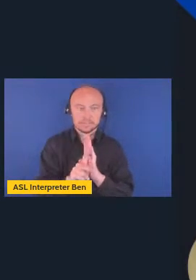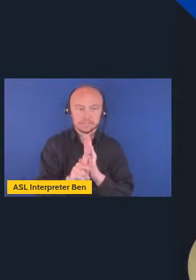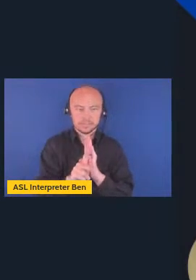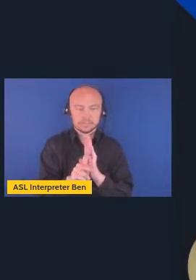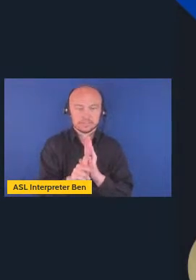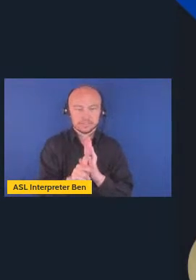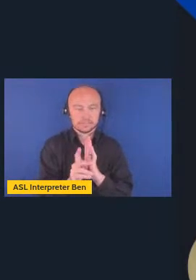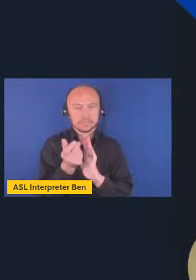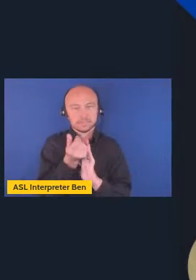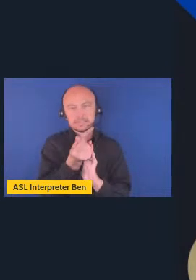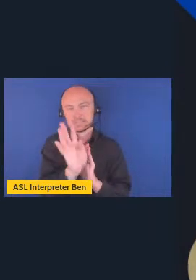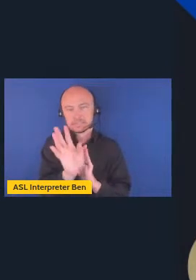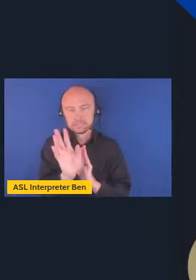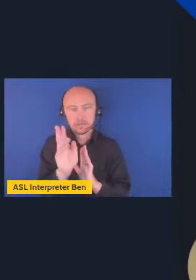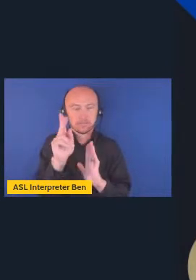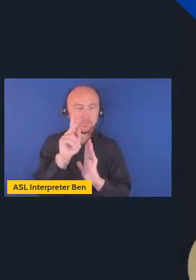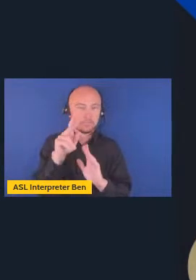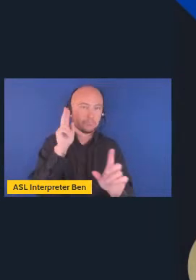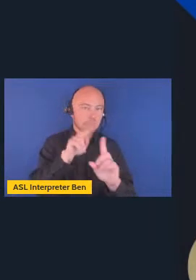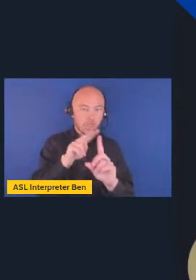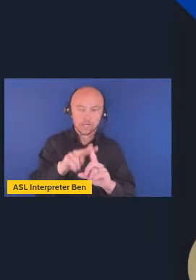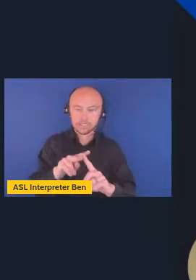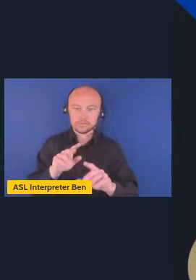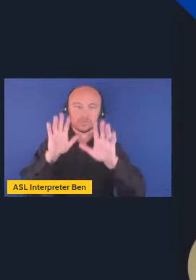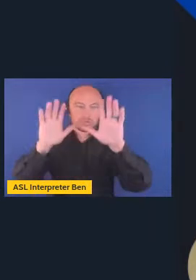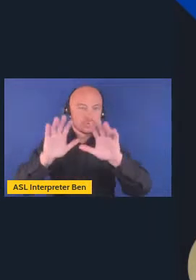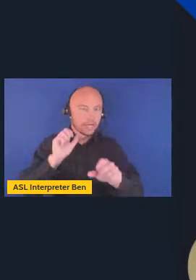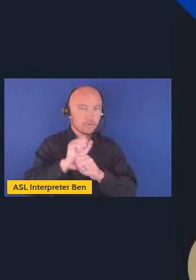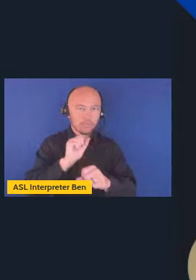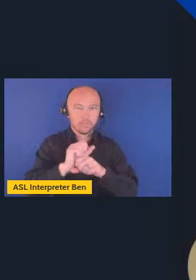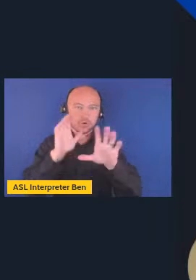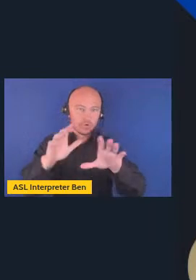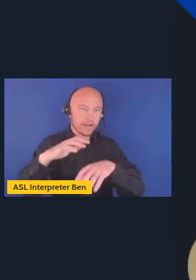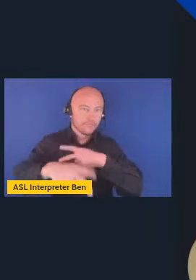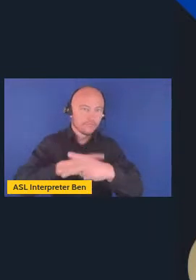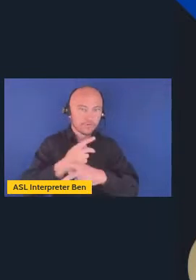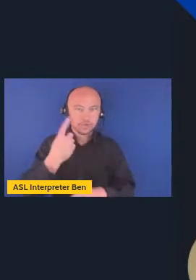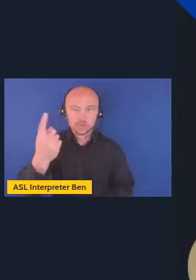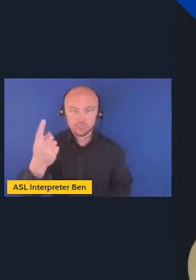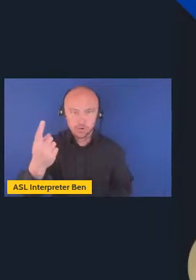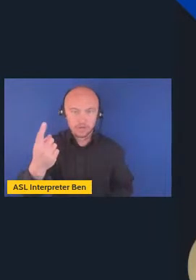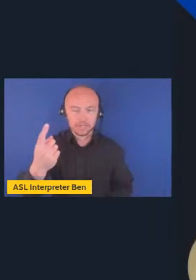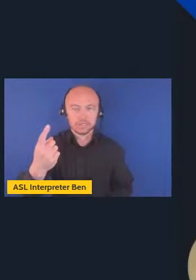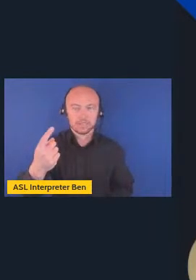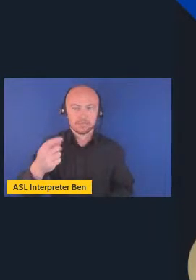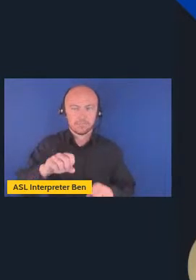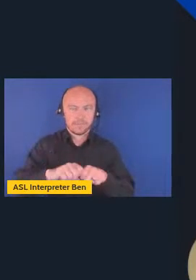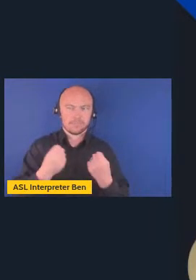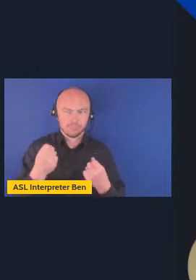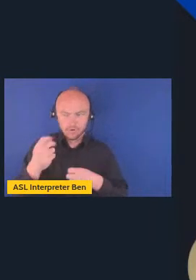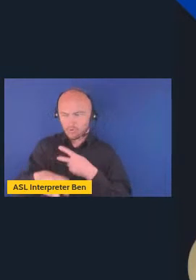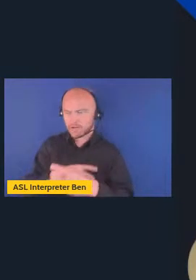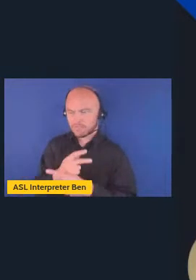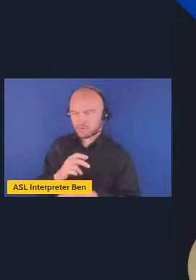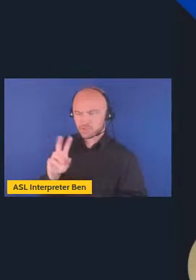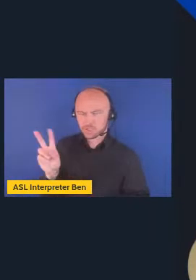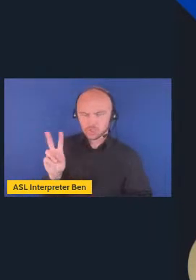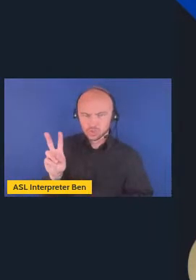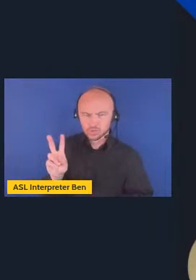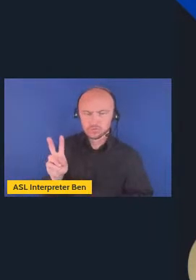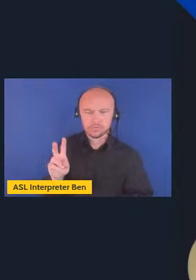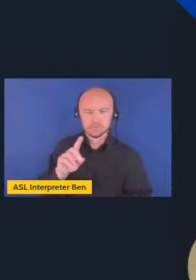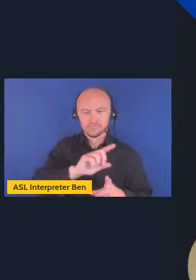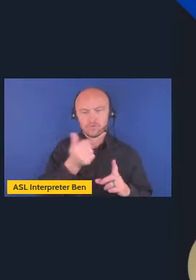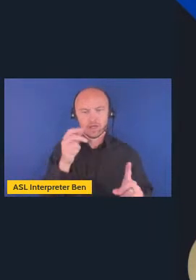some plugins that were great, worked well in version 1, but they tend to break on version 2, and then and other